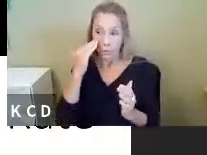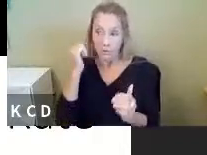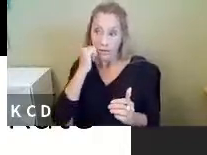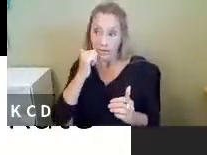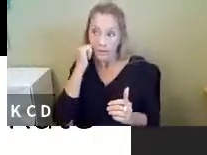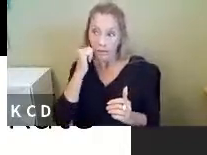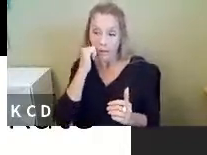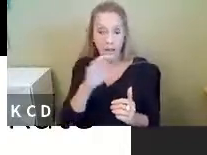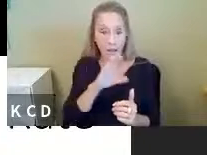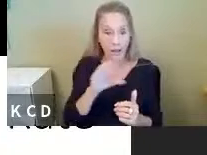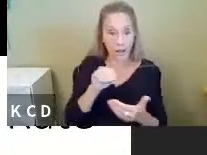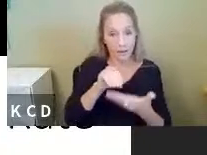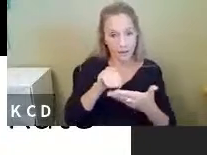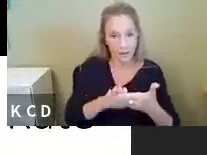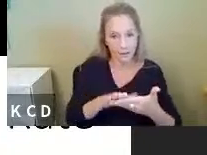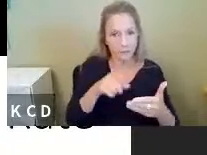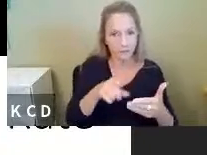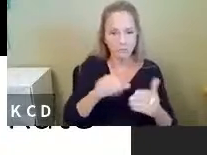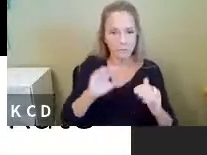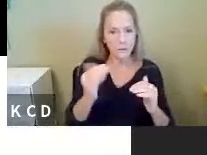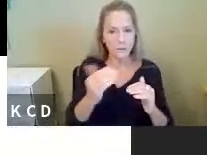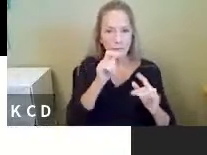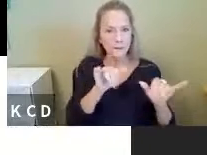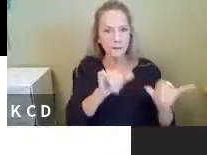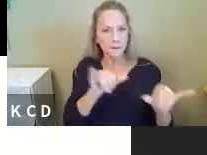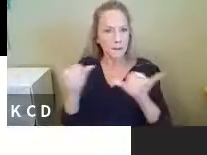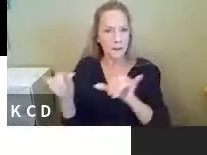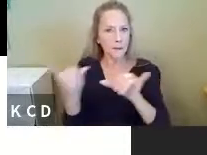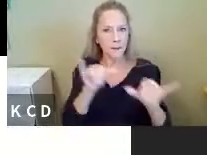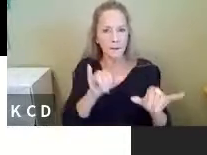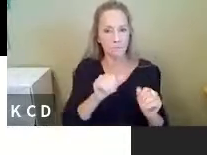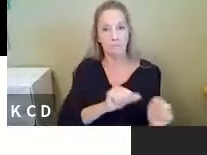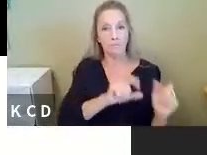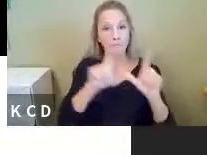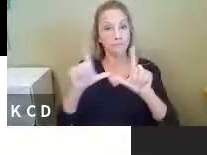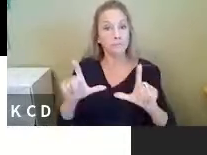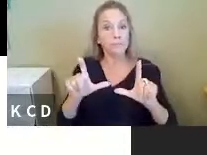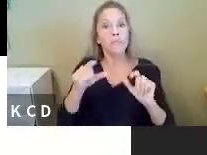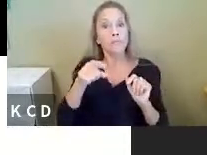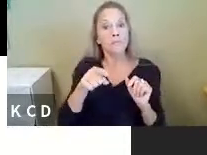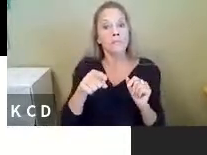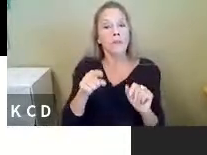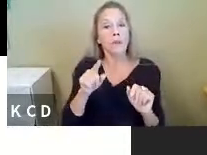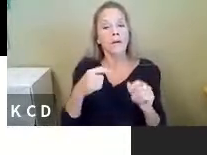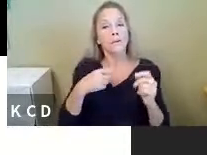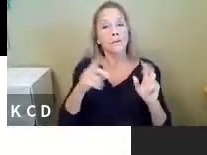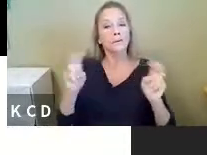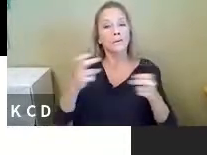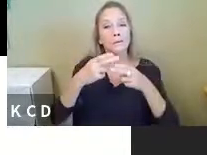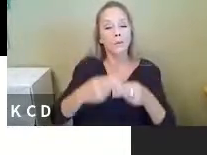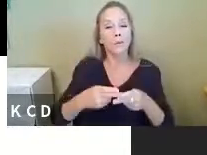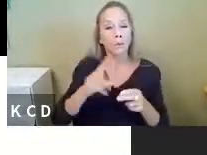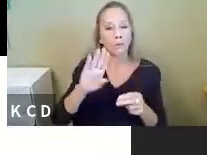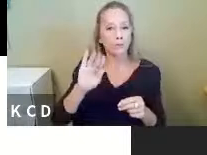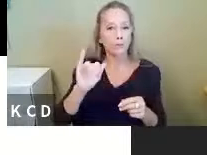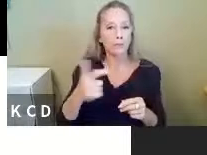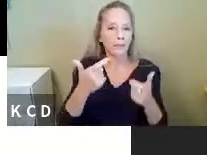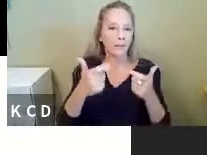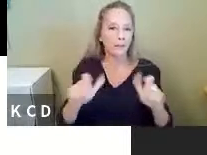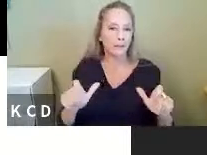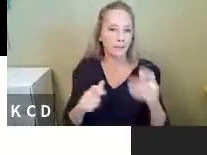same. Next slide, please. The big four, we call it the comparison in the